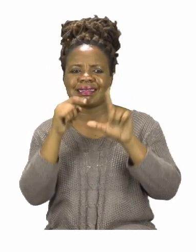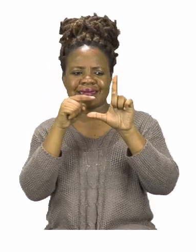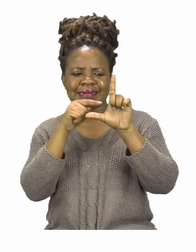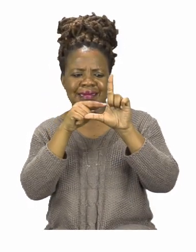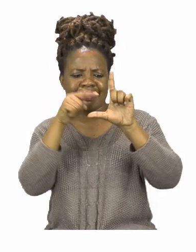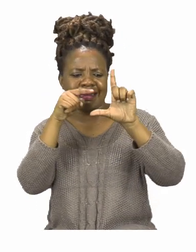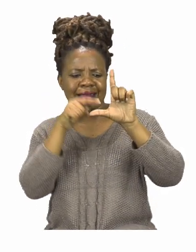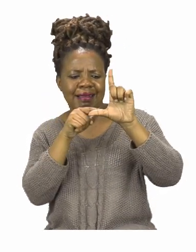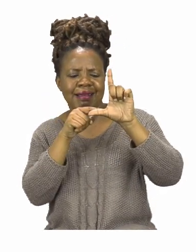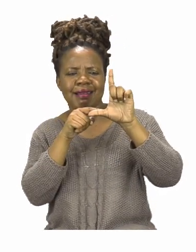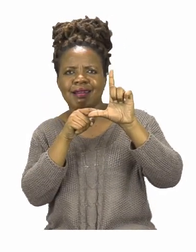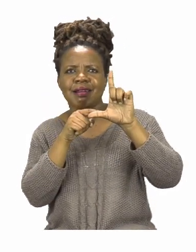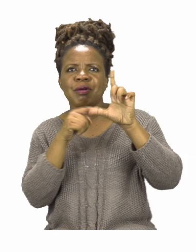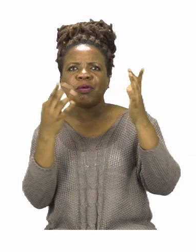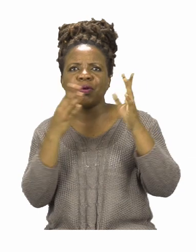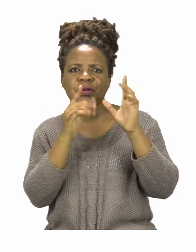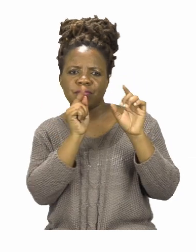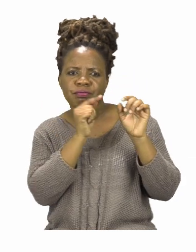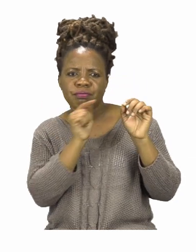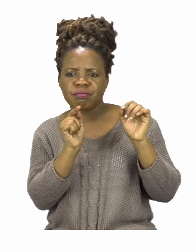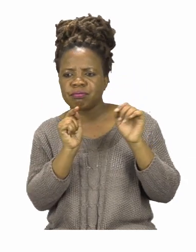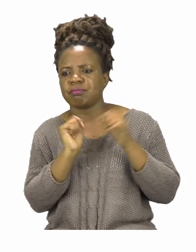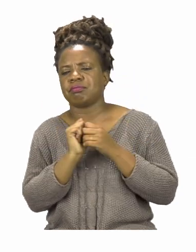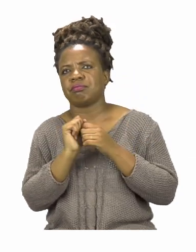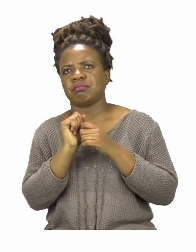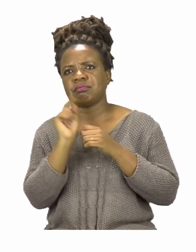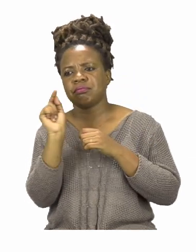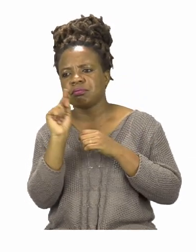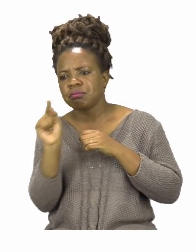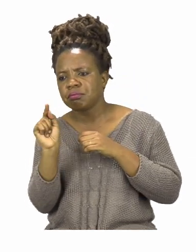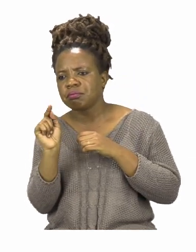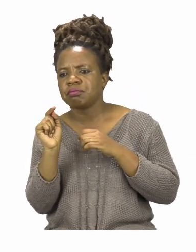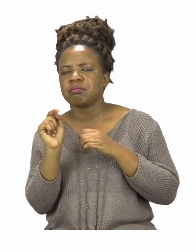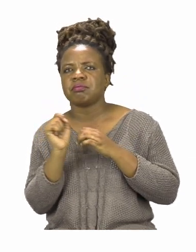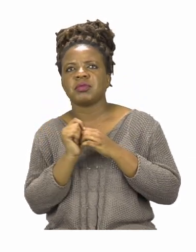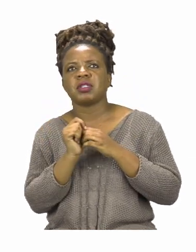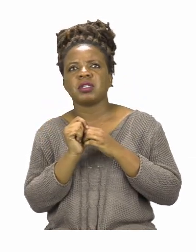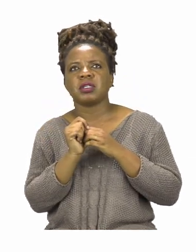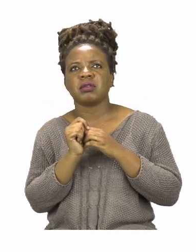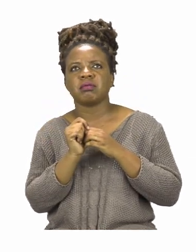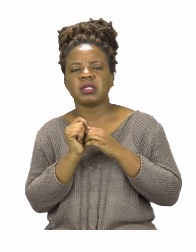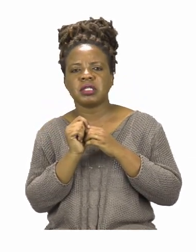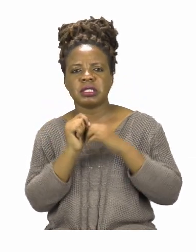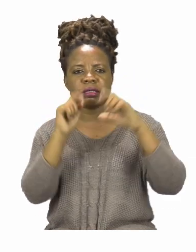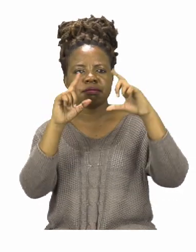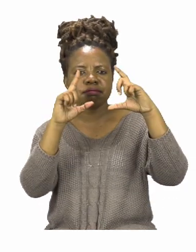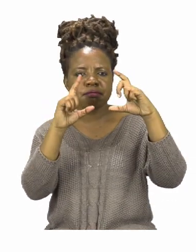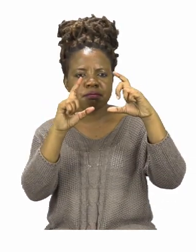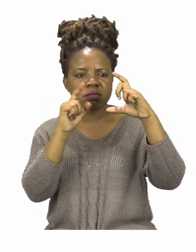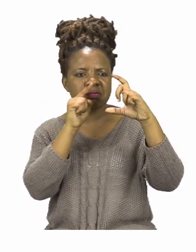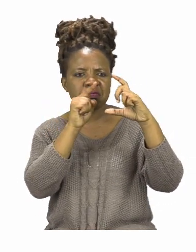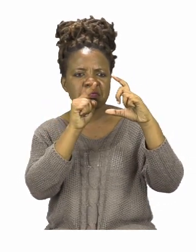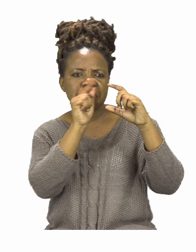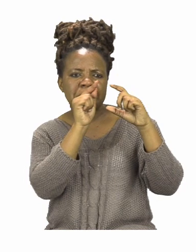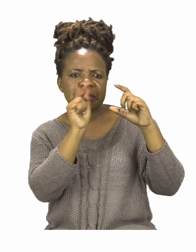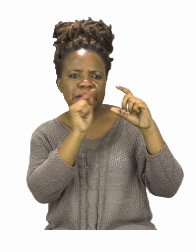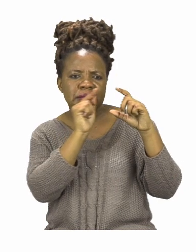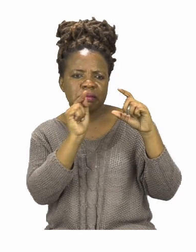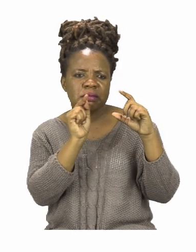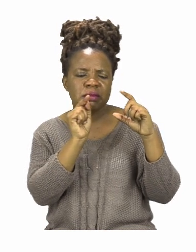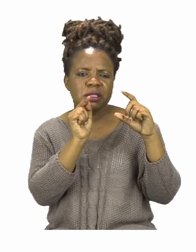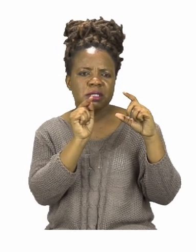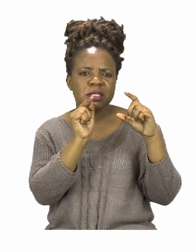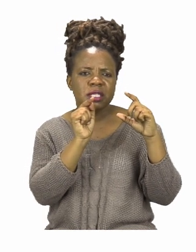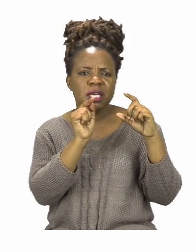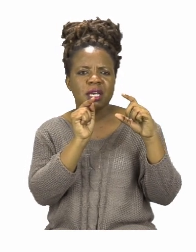after that, you write how many angles you have on each object. So to help you with that, my dear